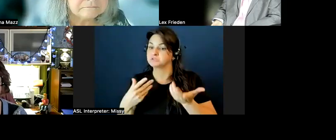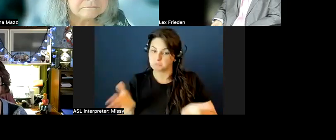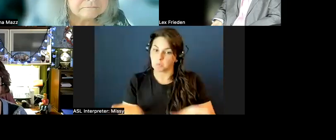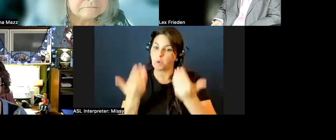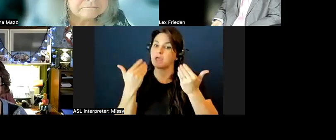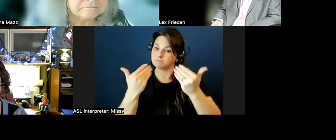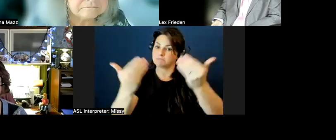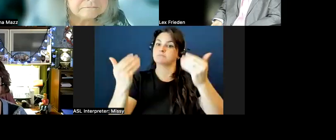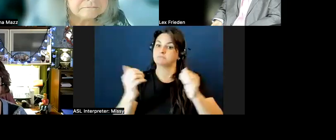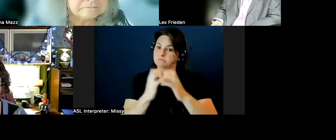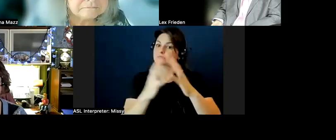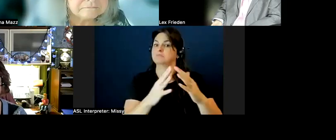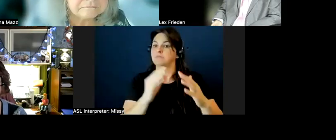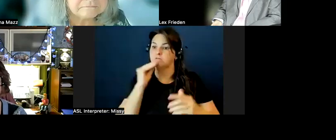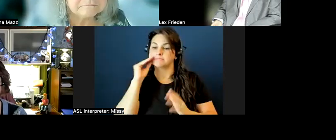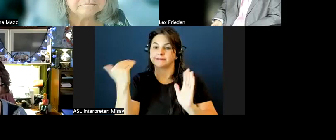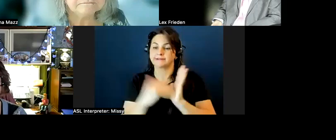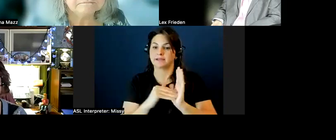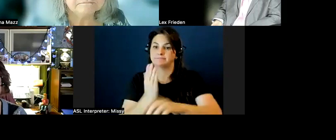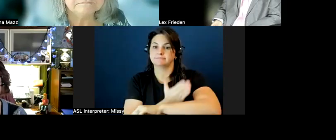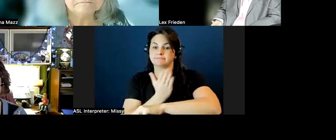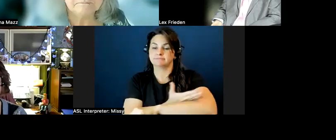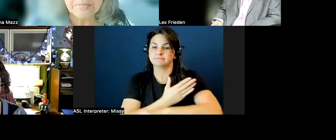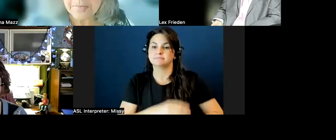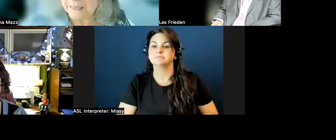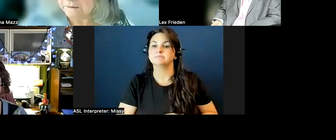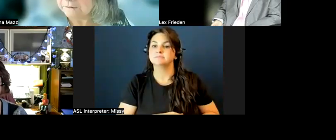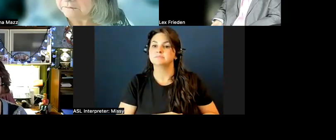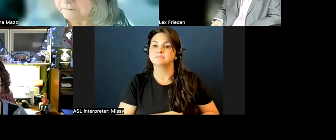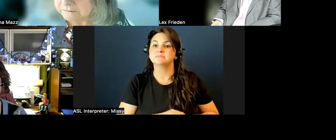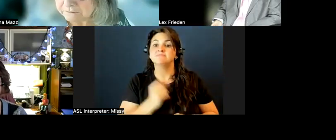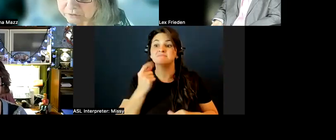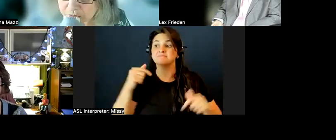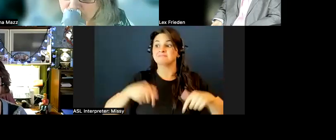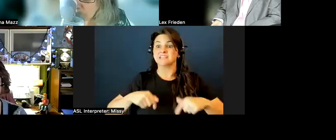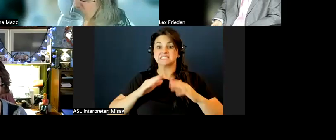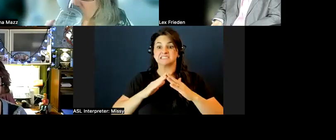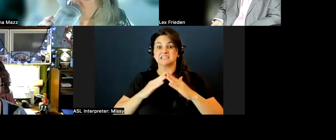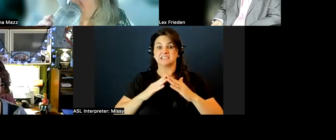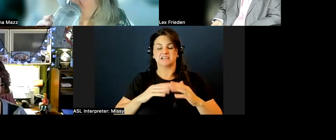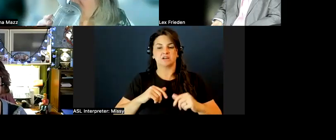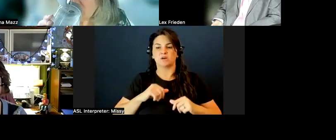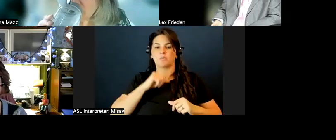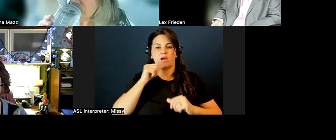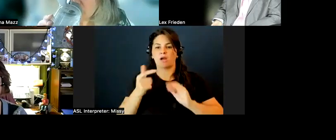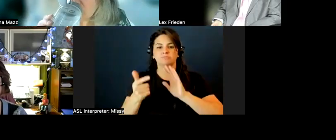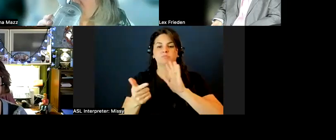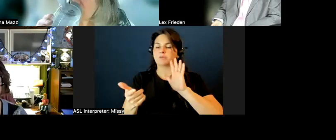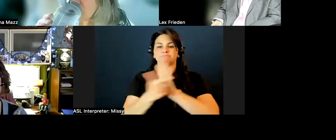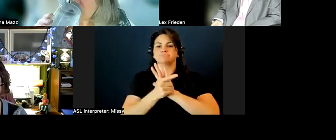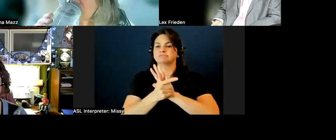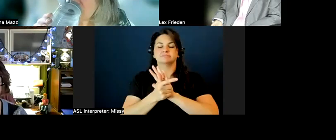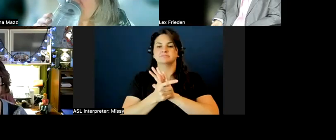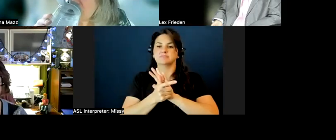others. And even in our city now, we won't allow homes to be built at grade level in some parts